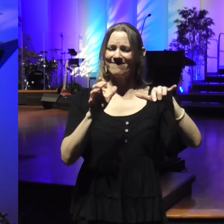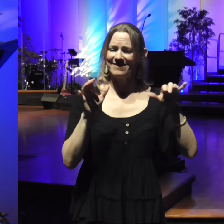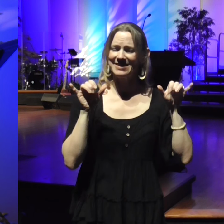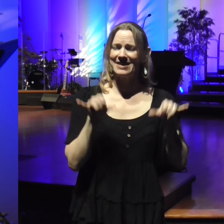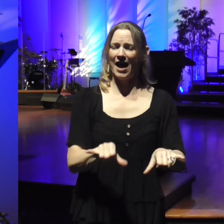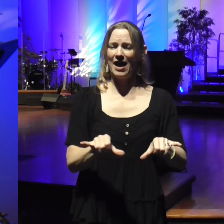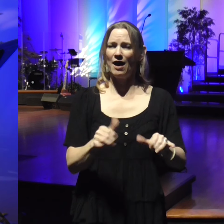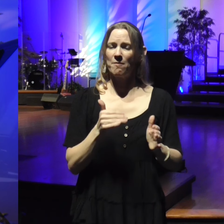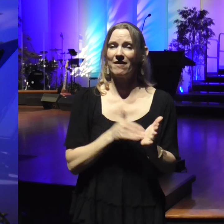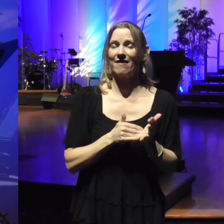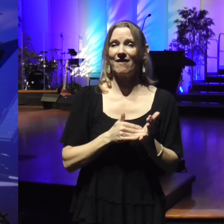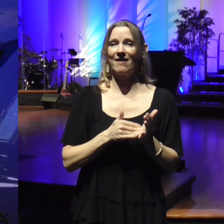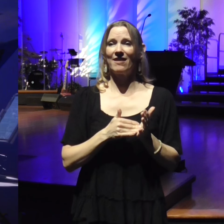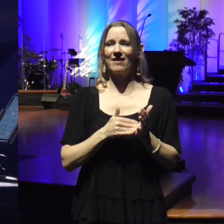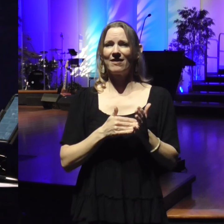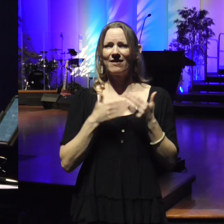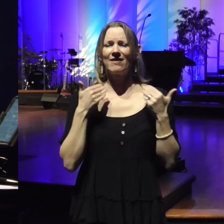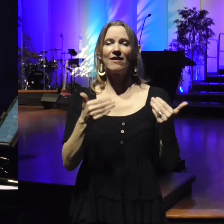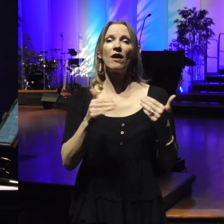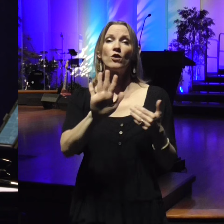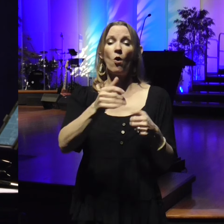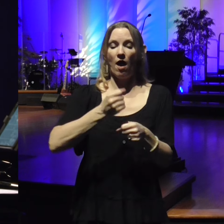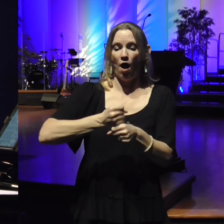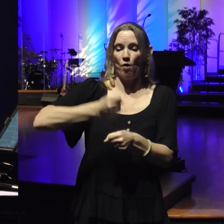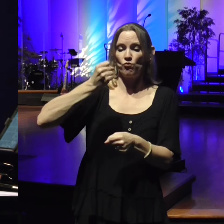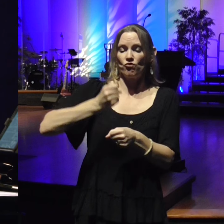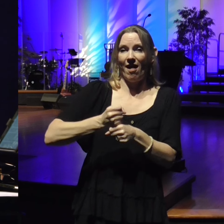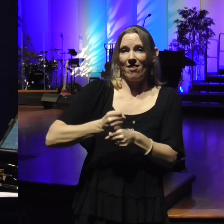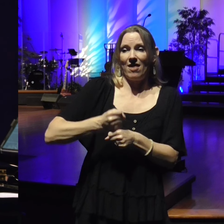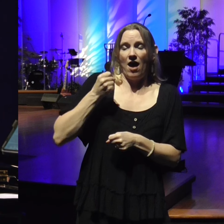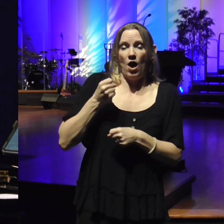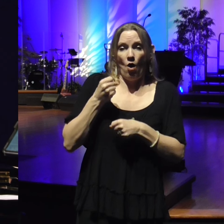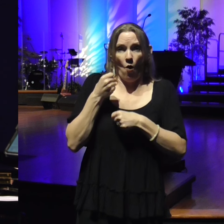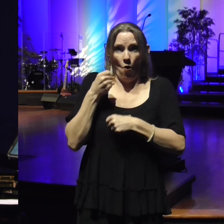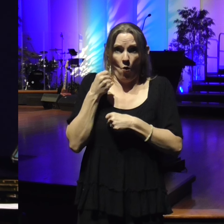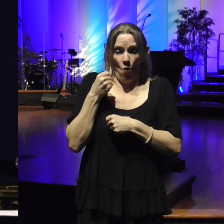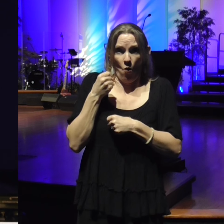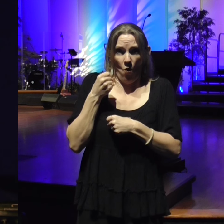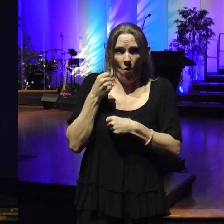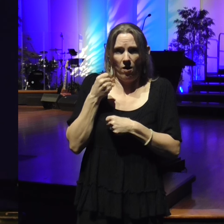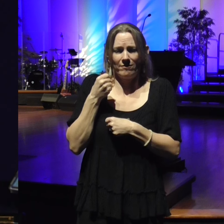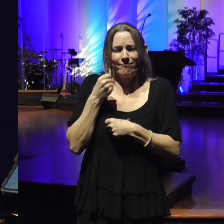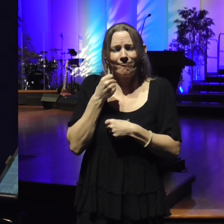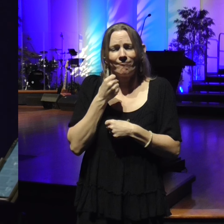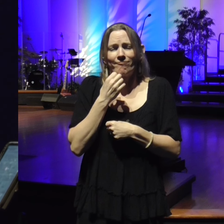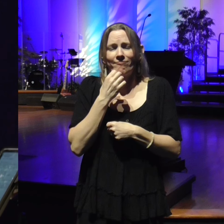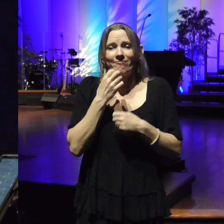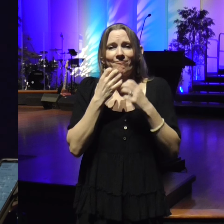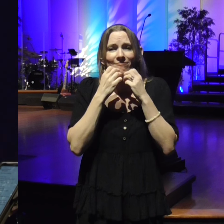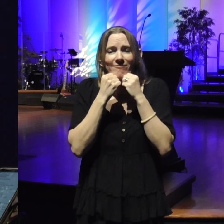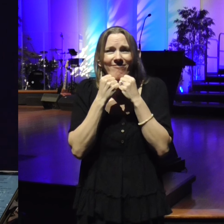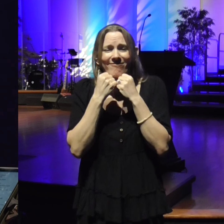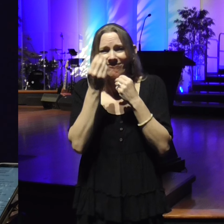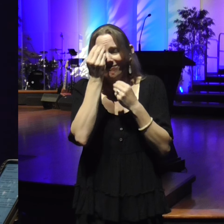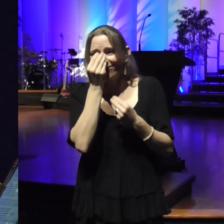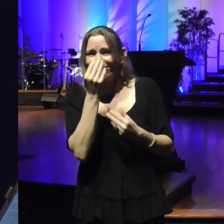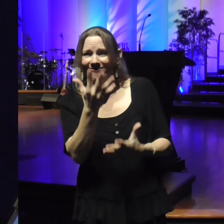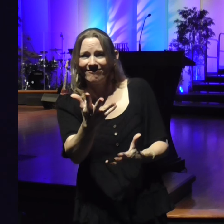again. Hold tight to your umbrella, darling. I'm just trying to tell